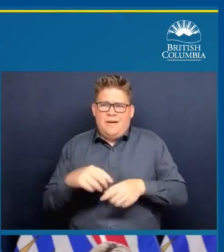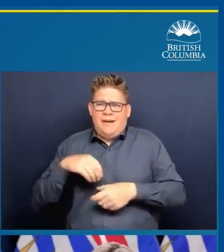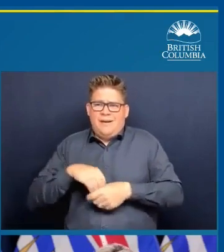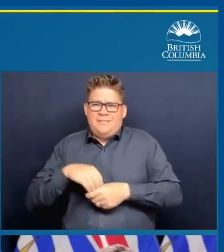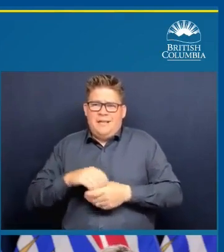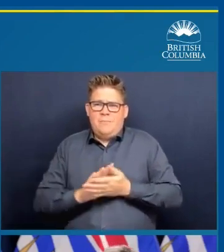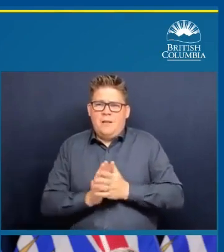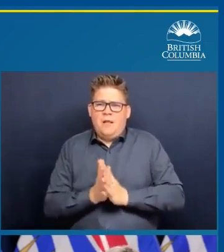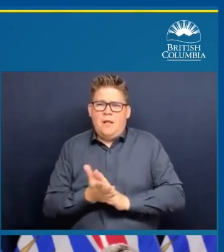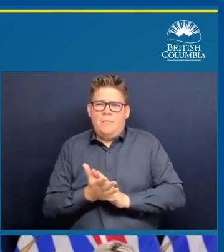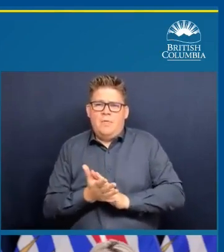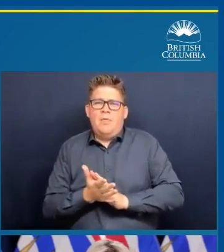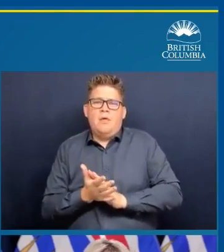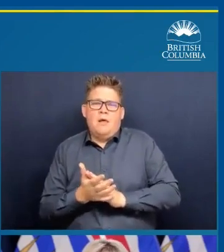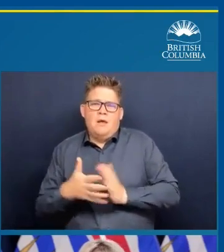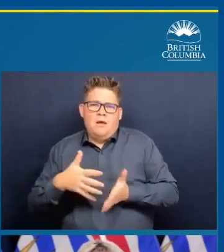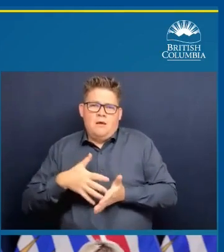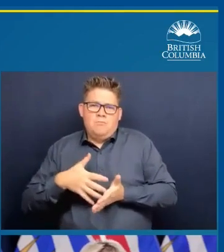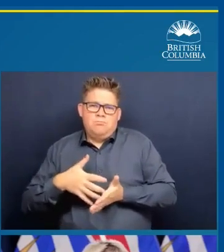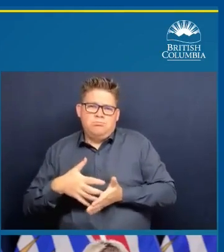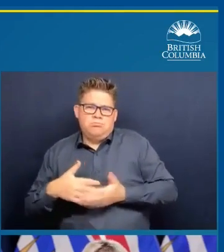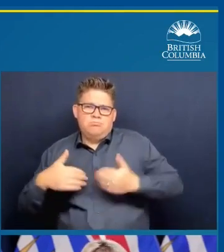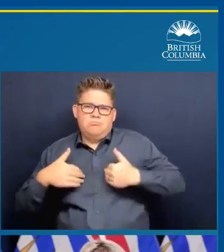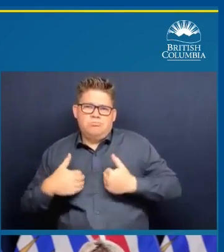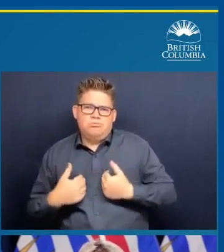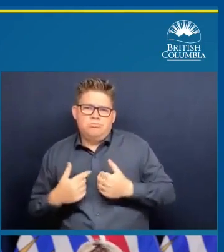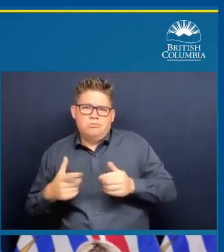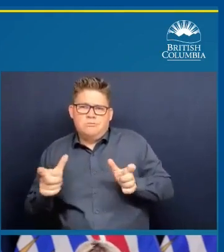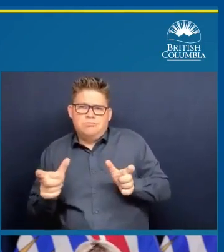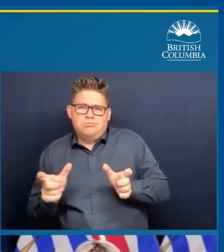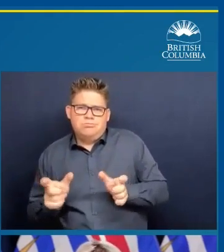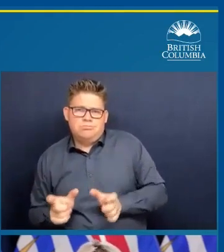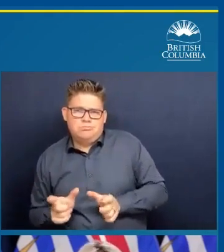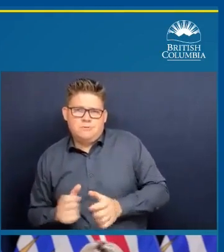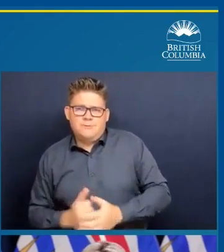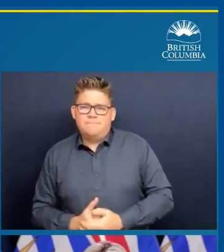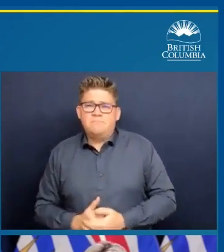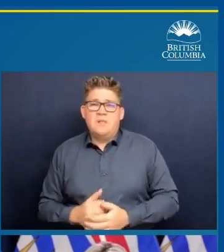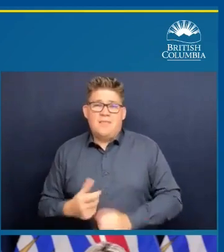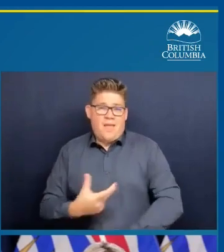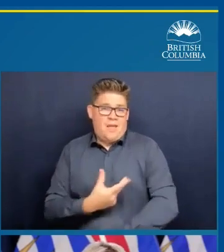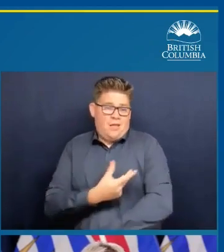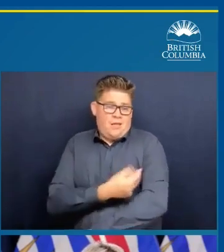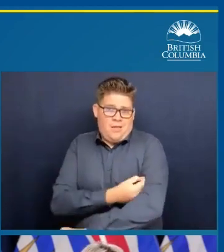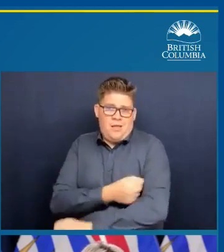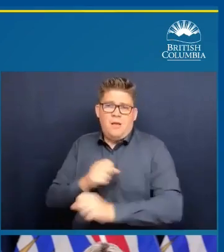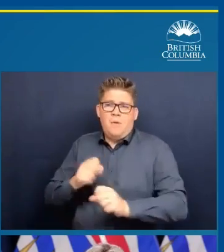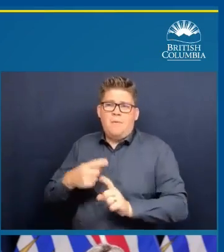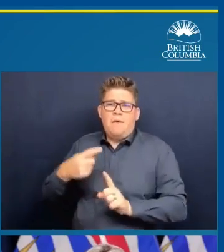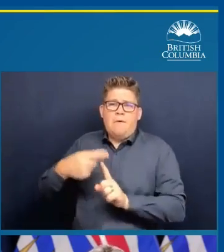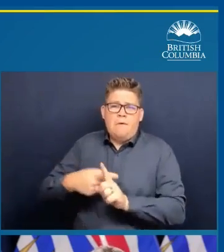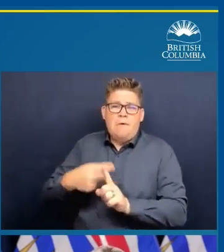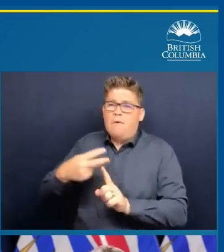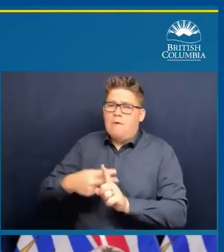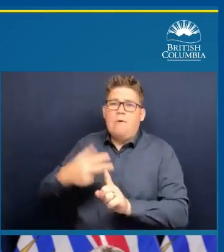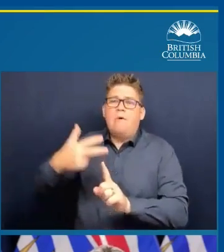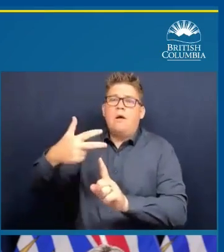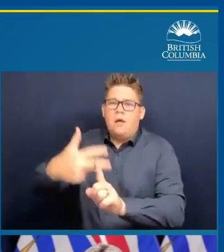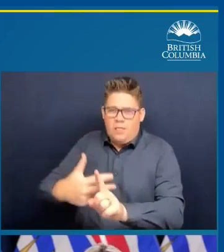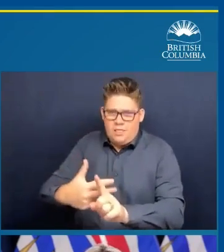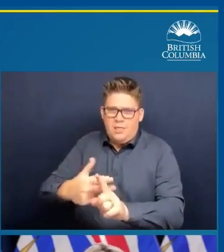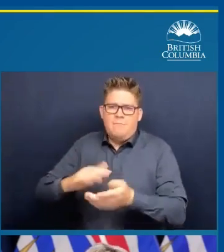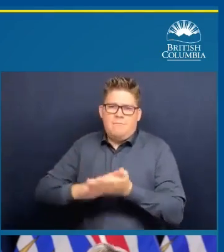time. And usually that's around somewhere about 3 or 4 months, we start to see a decrease in that protection against